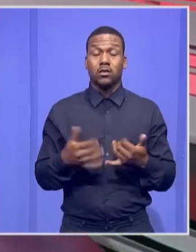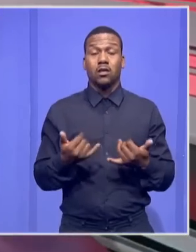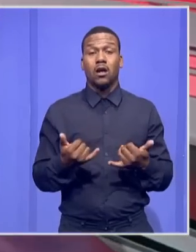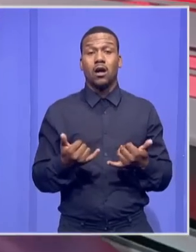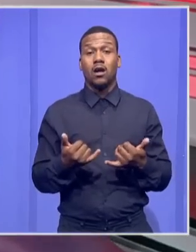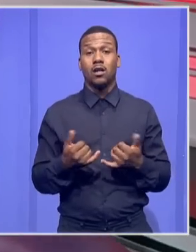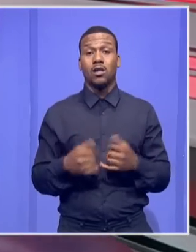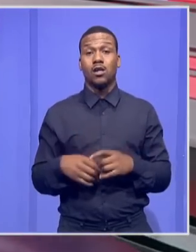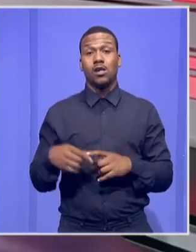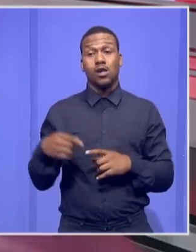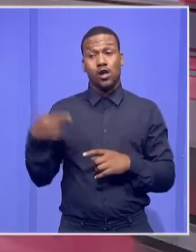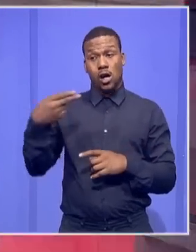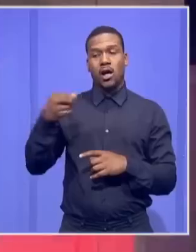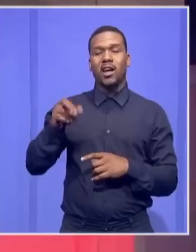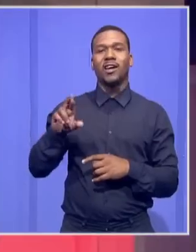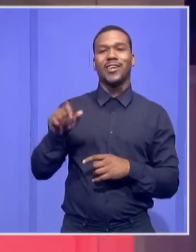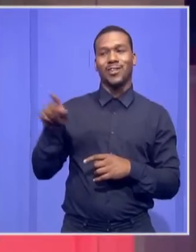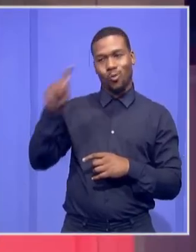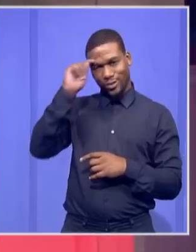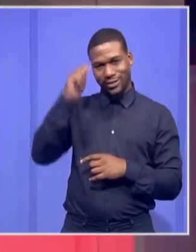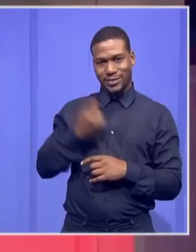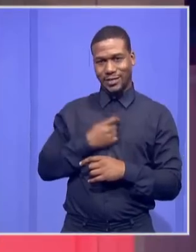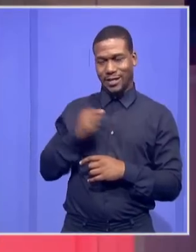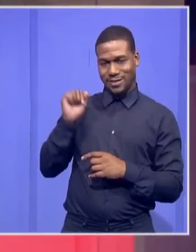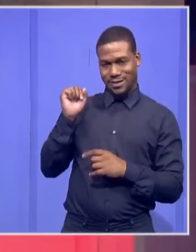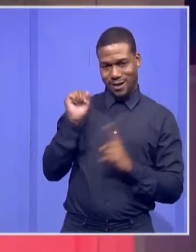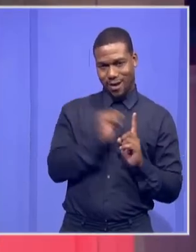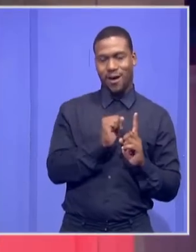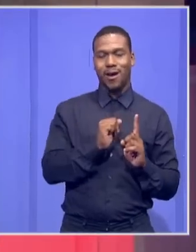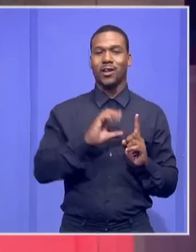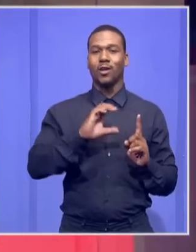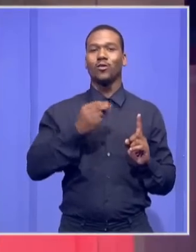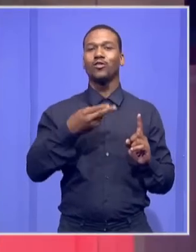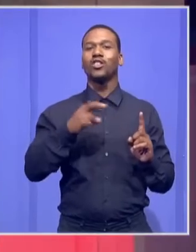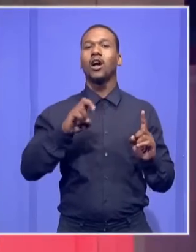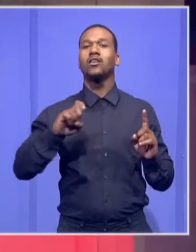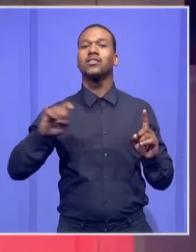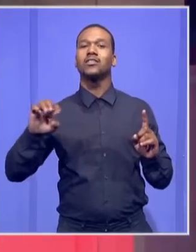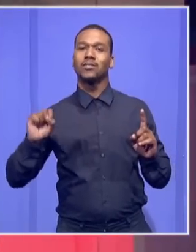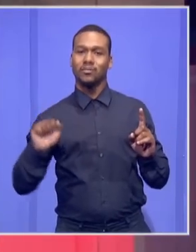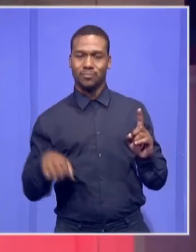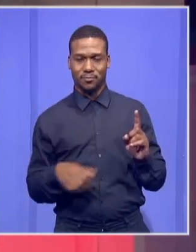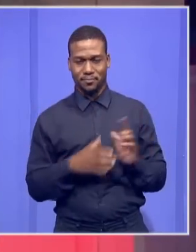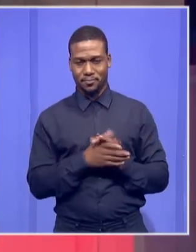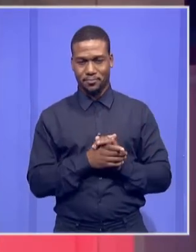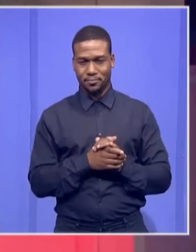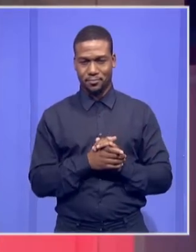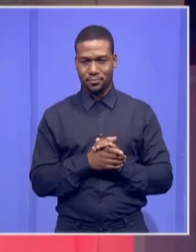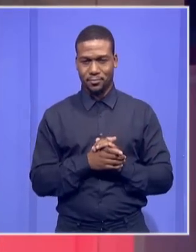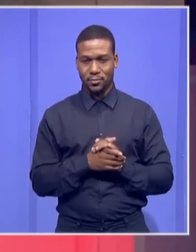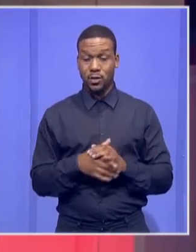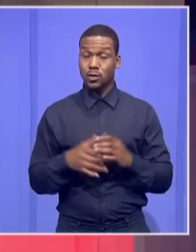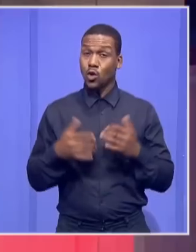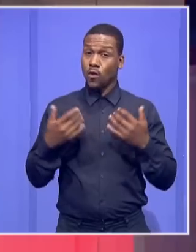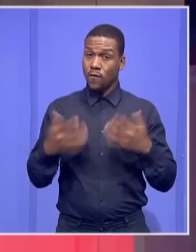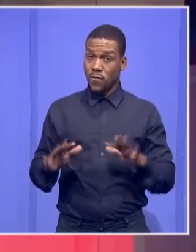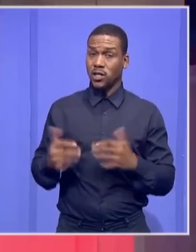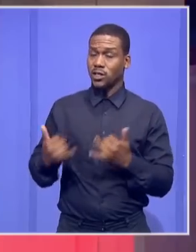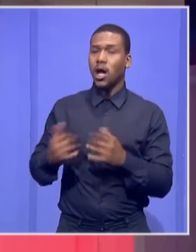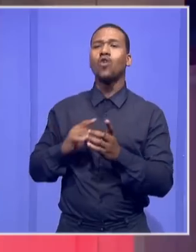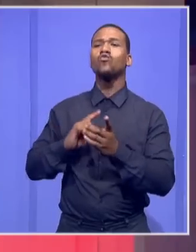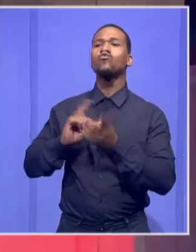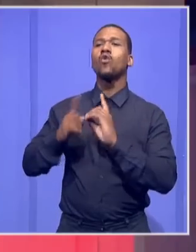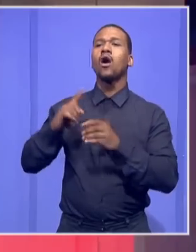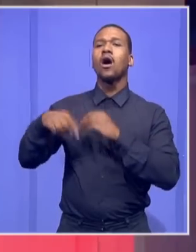and that's the reality. But John, I know you've got to go, and we've got to end this. But you speak about the working royals and who's going to be there and